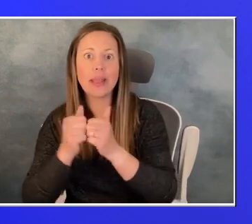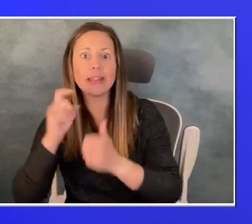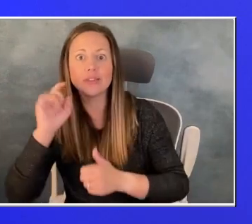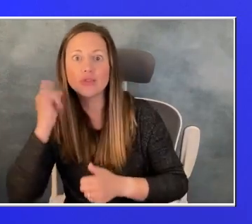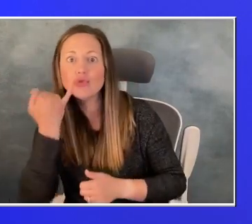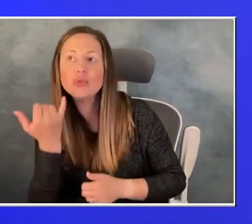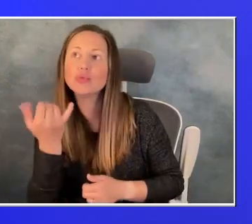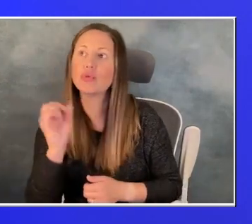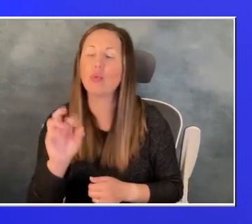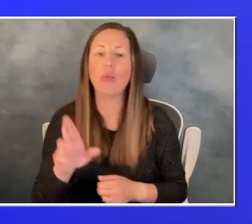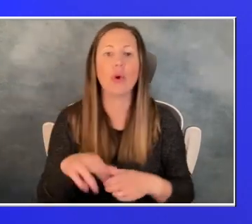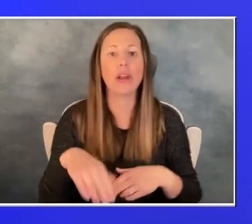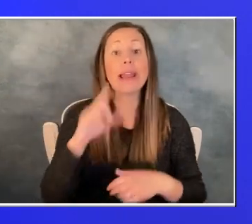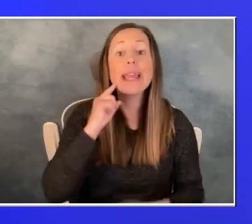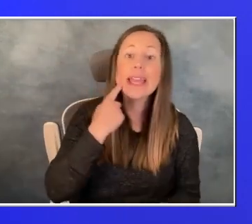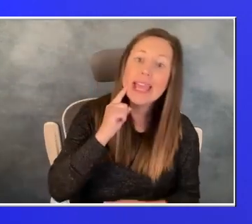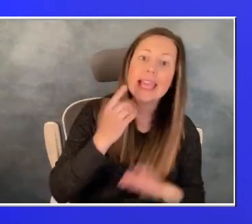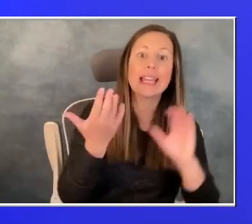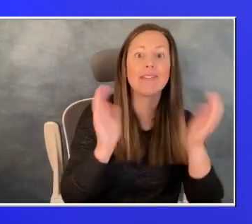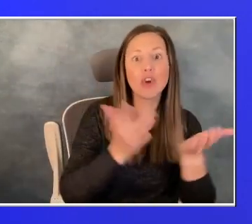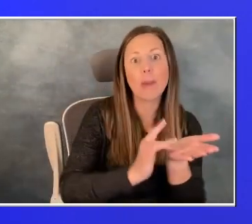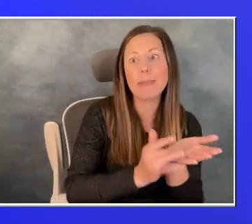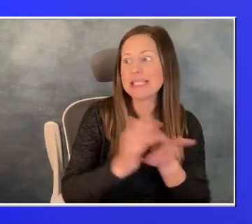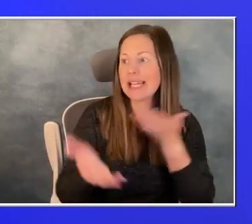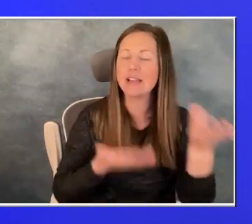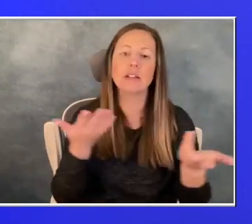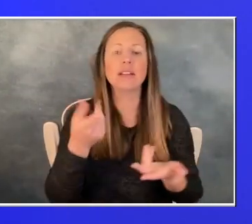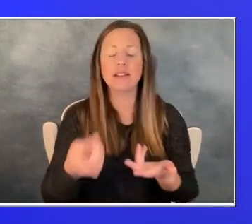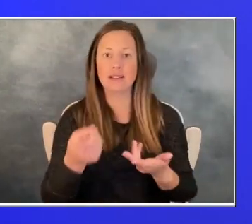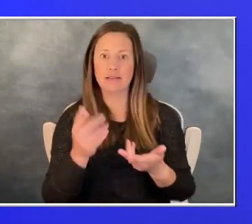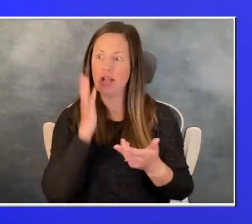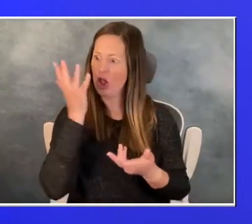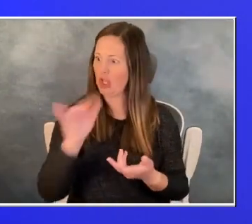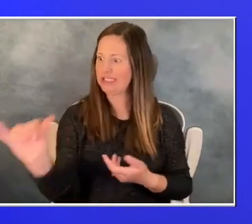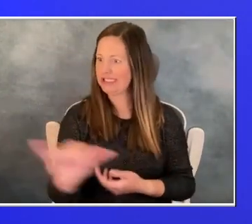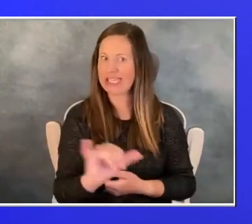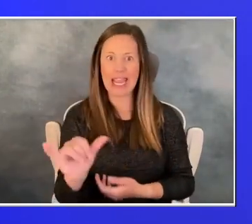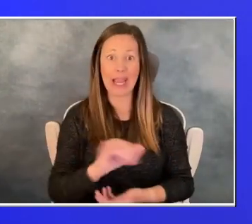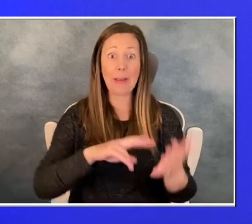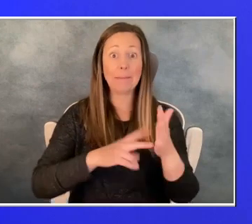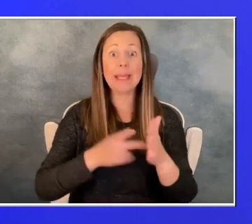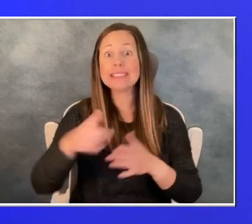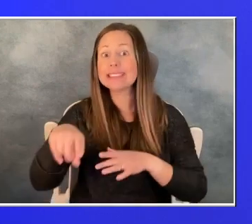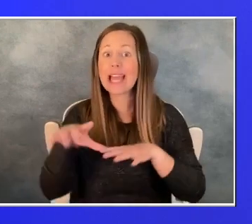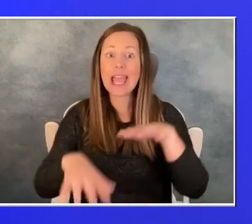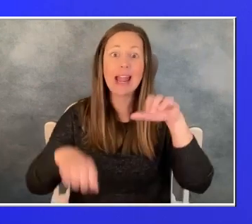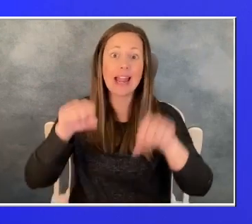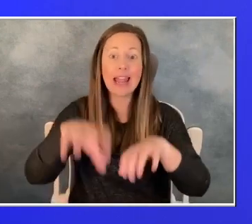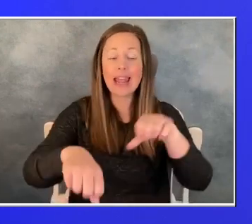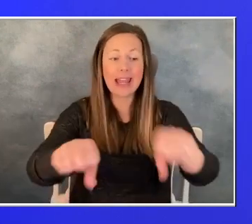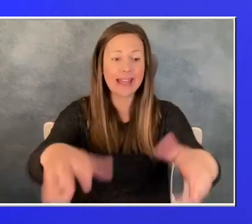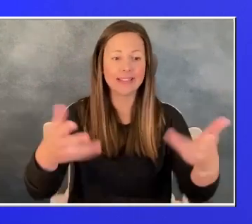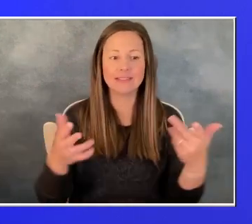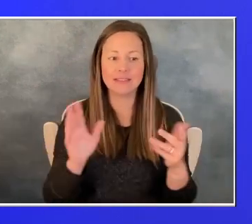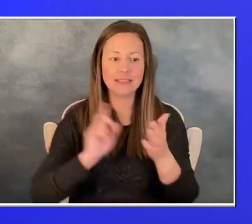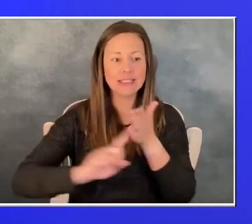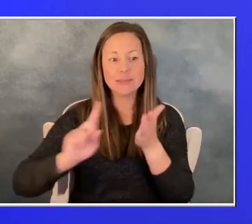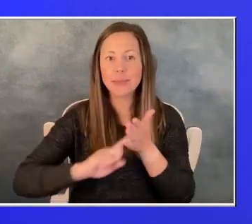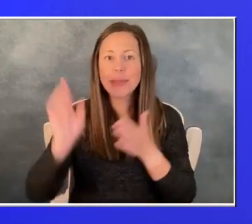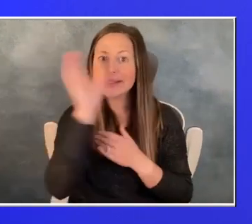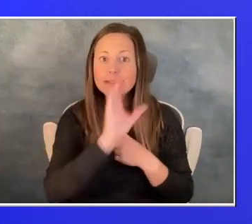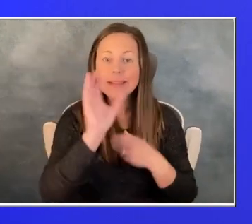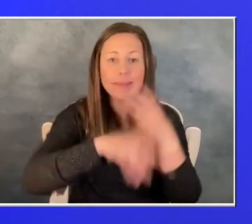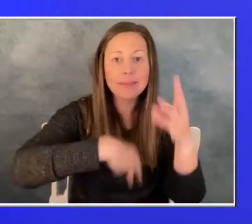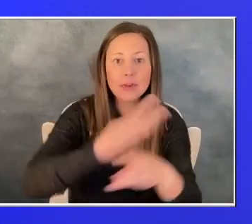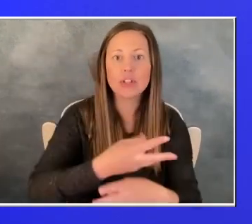example, candy versus medication. So they are just exploring the world. Things are around them, getting into them, and they may not